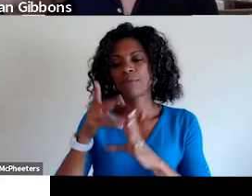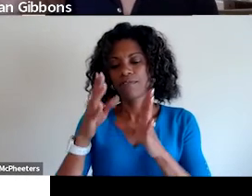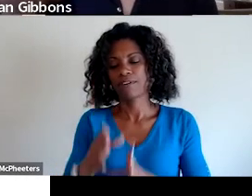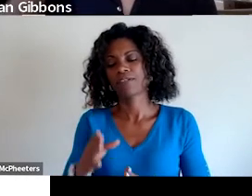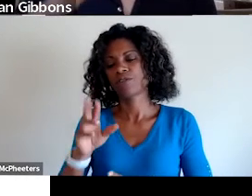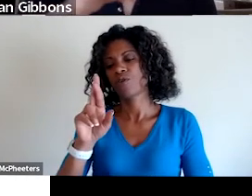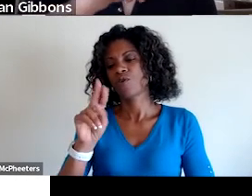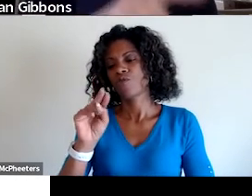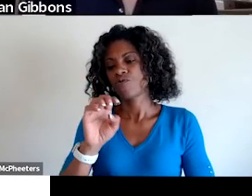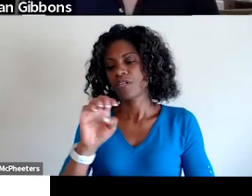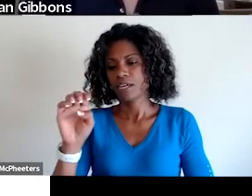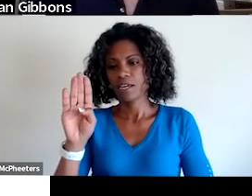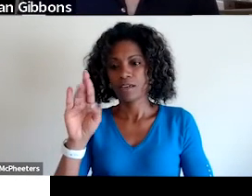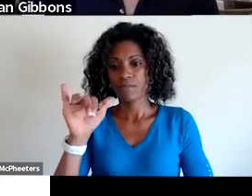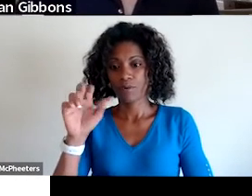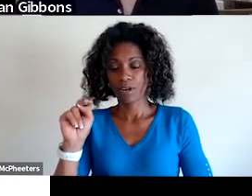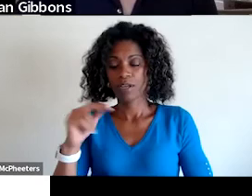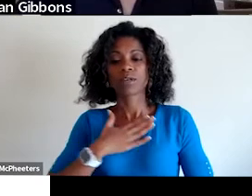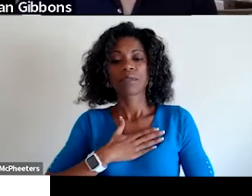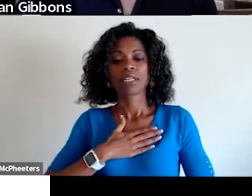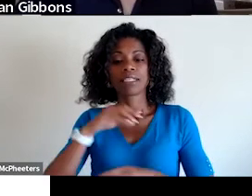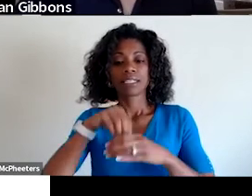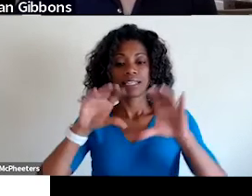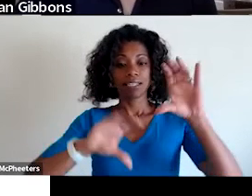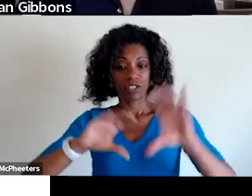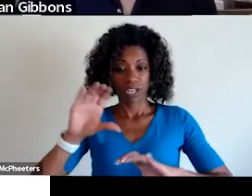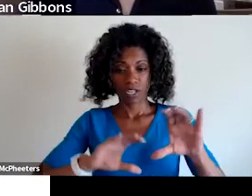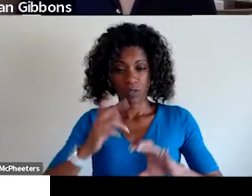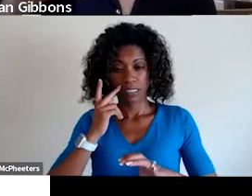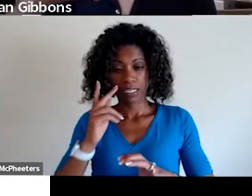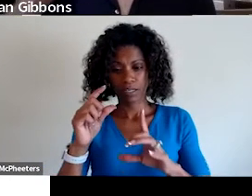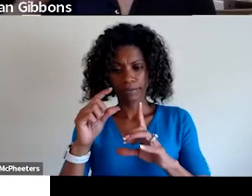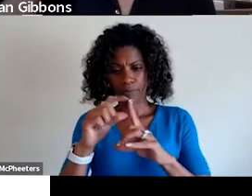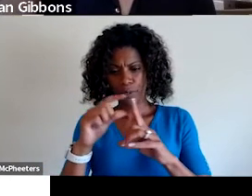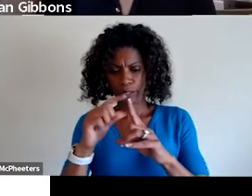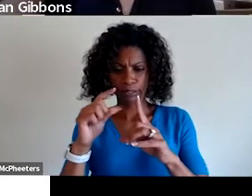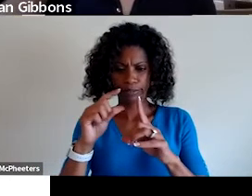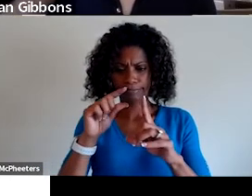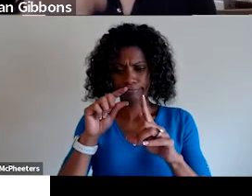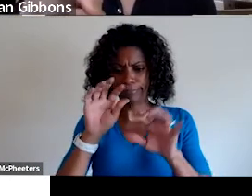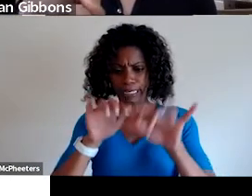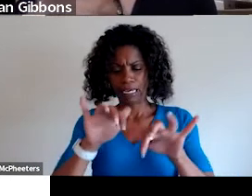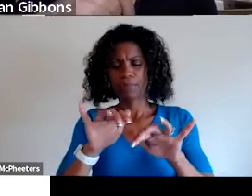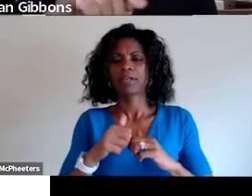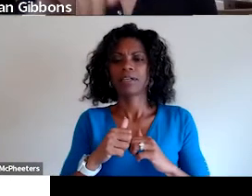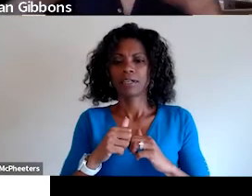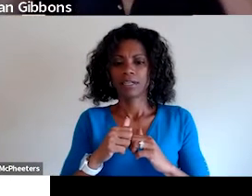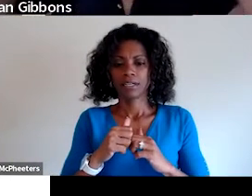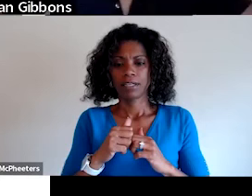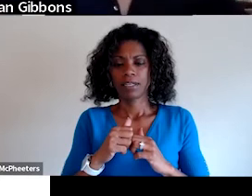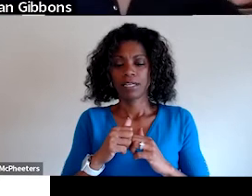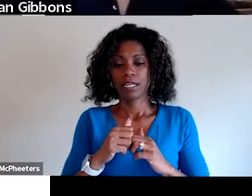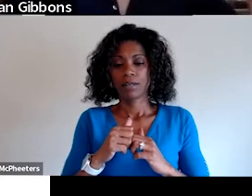you would, go ahead into the chat. You should see that. It's got a little word bubble. You're familiar with that from living the Zoom life. Look and make sure you're talking